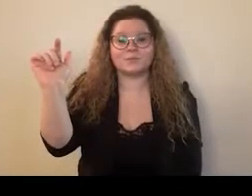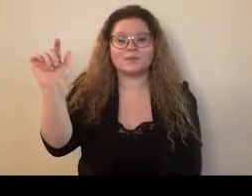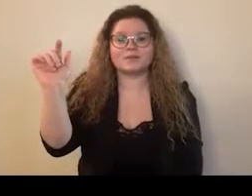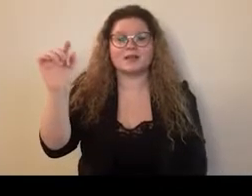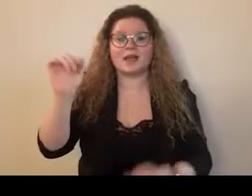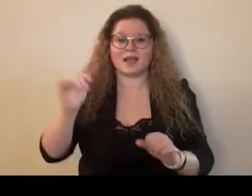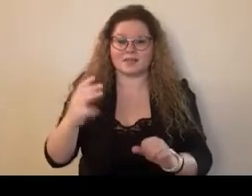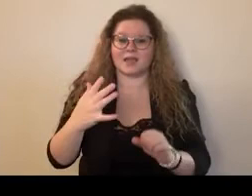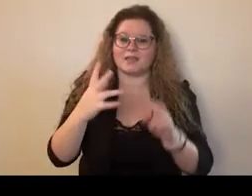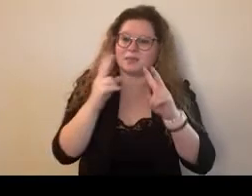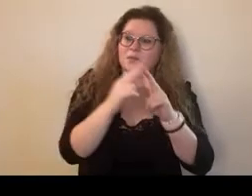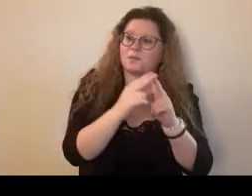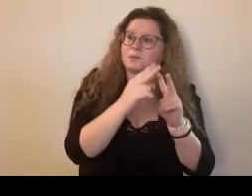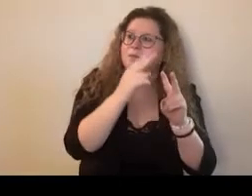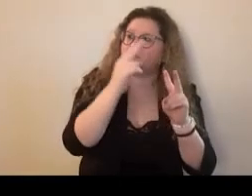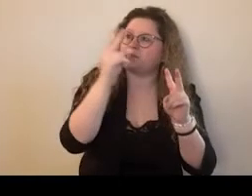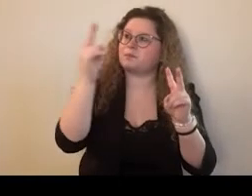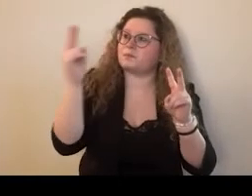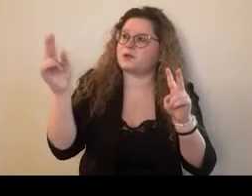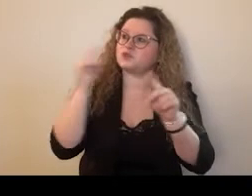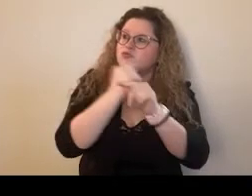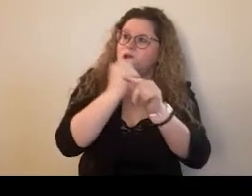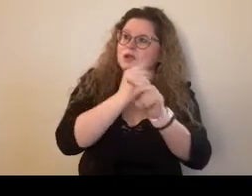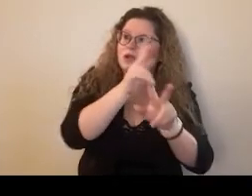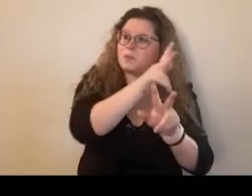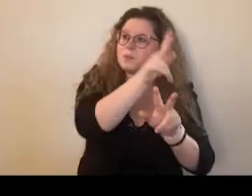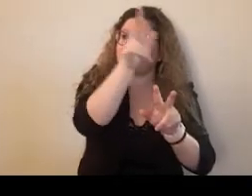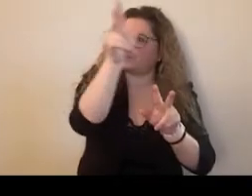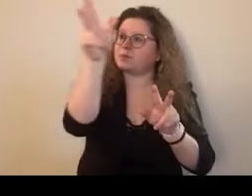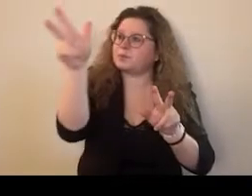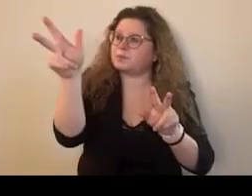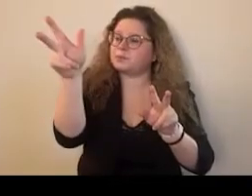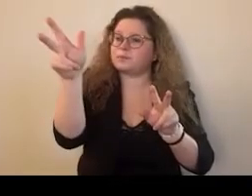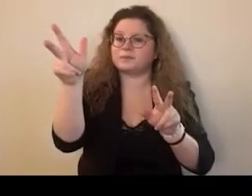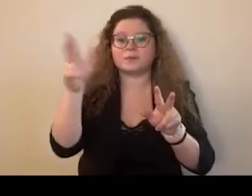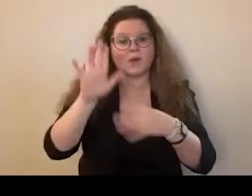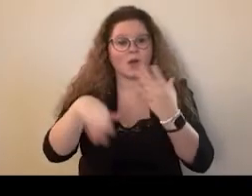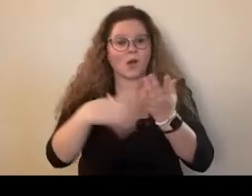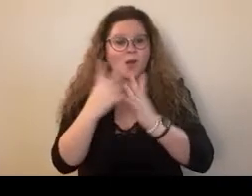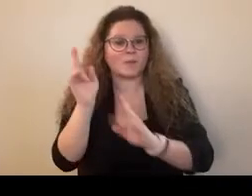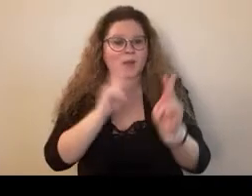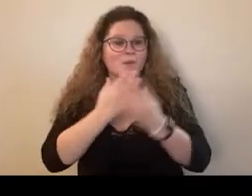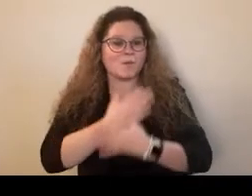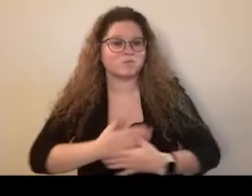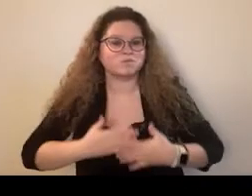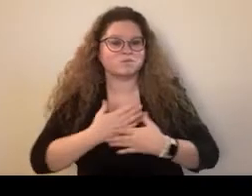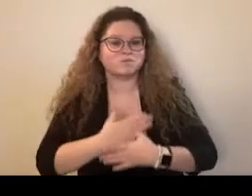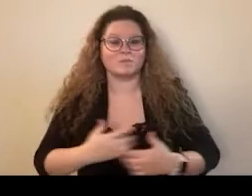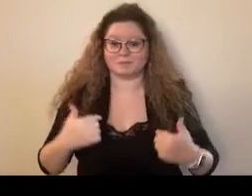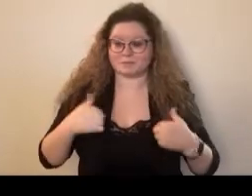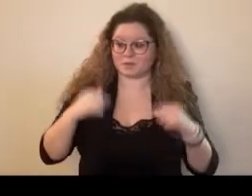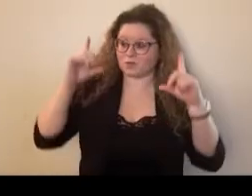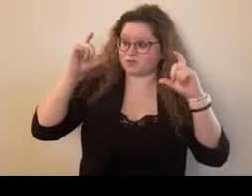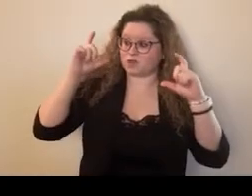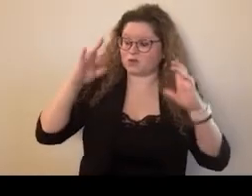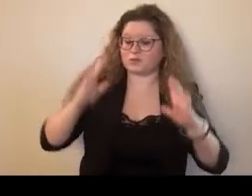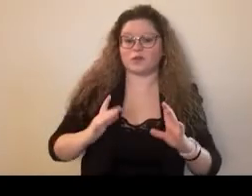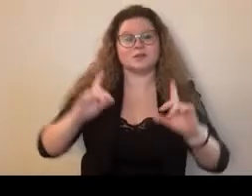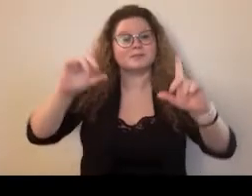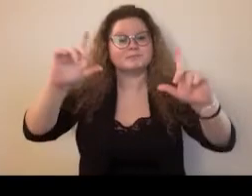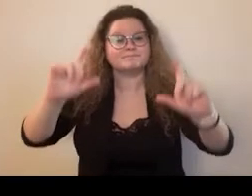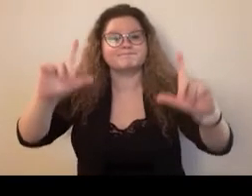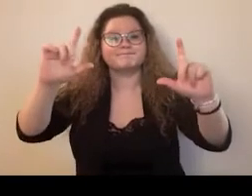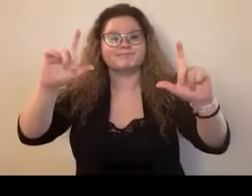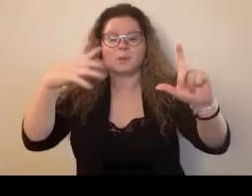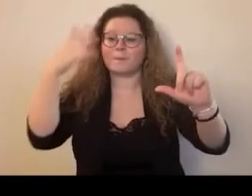over the bridge. Everyone had a great day. As a photographer, to capture these people in such a